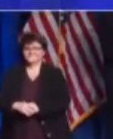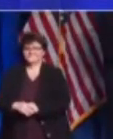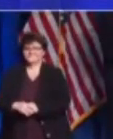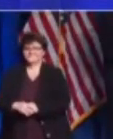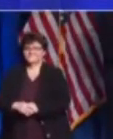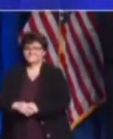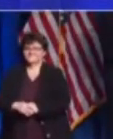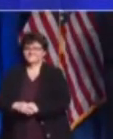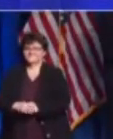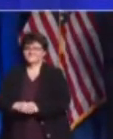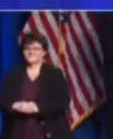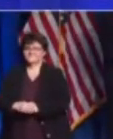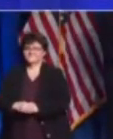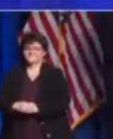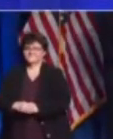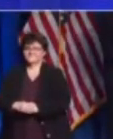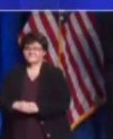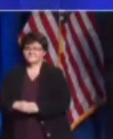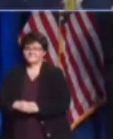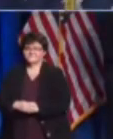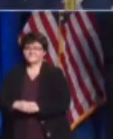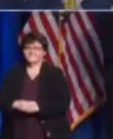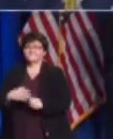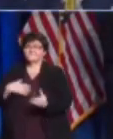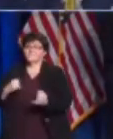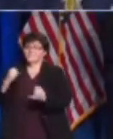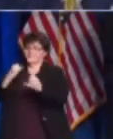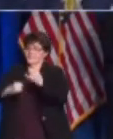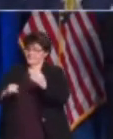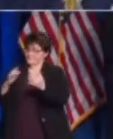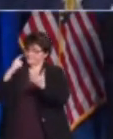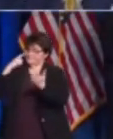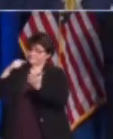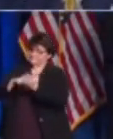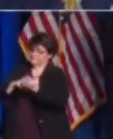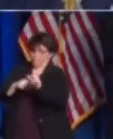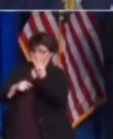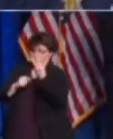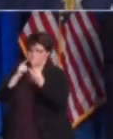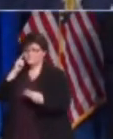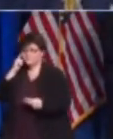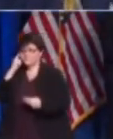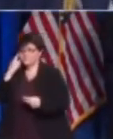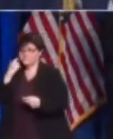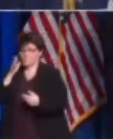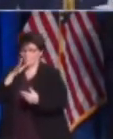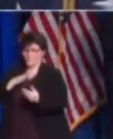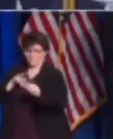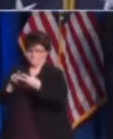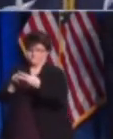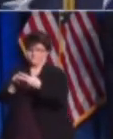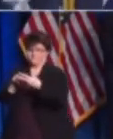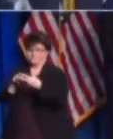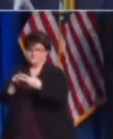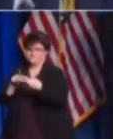And finally, I want to acknowledge 2 women who served before